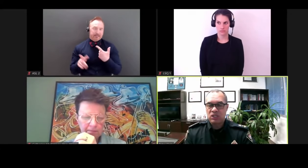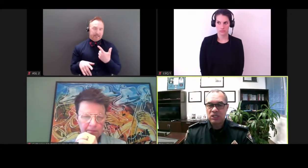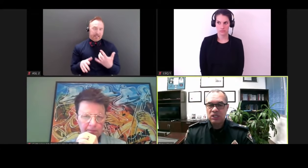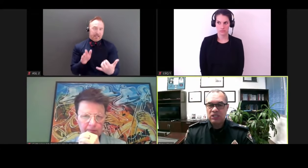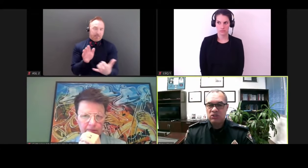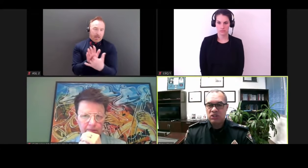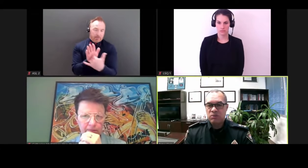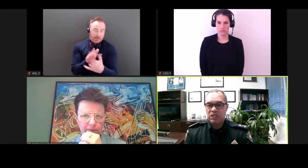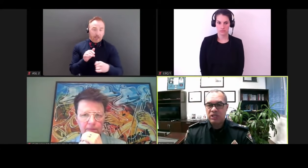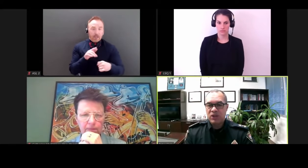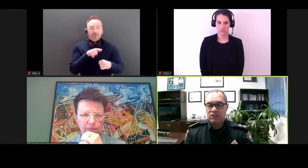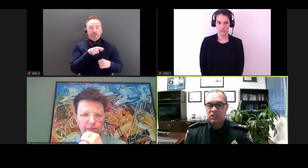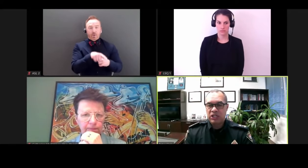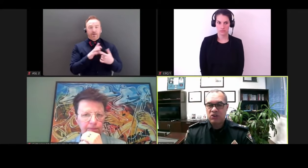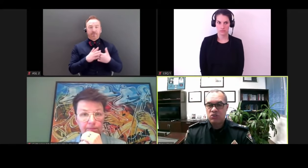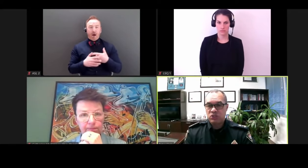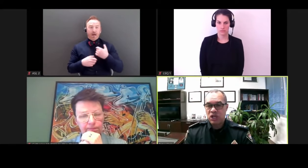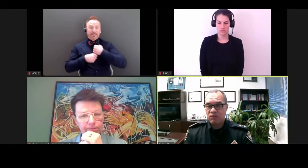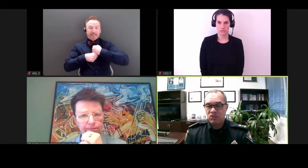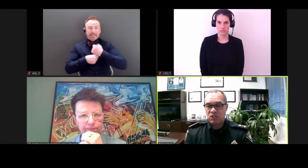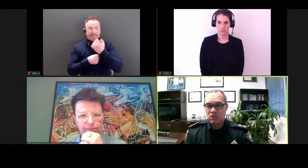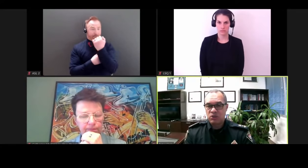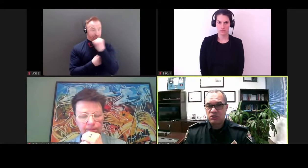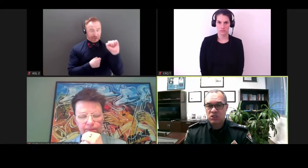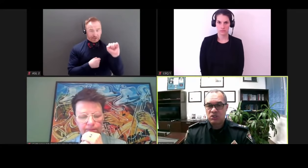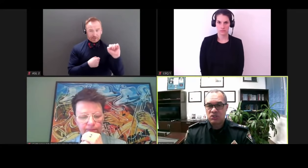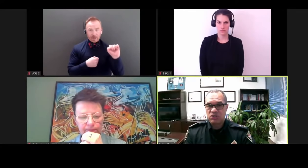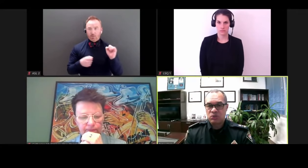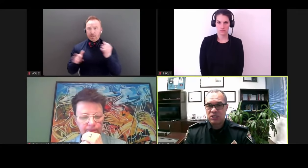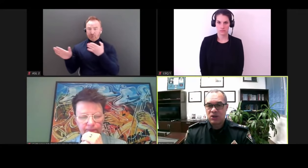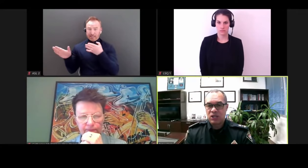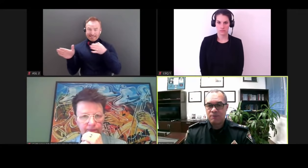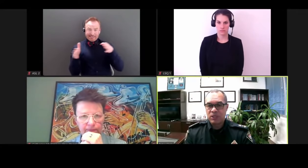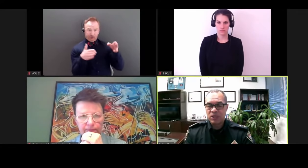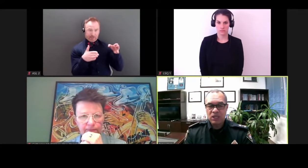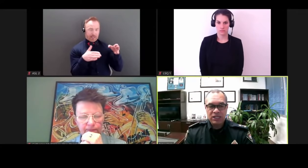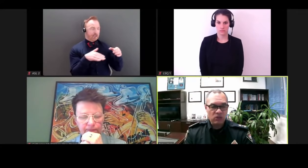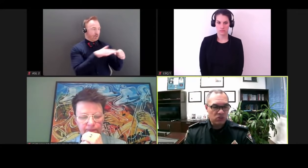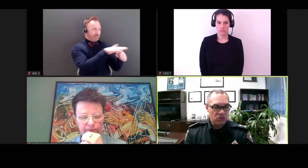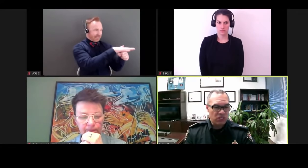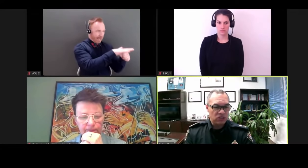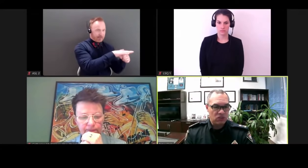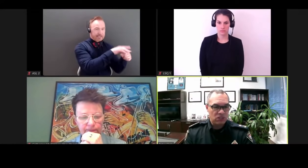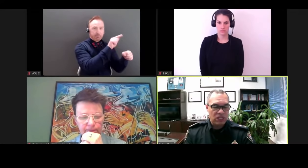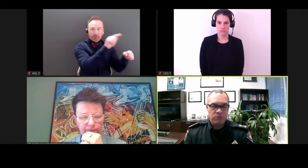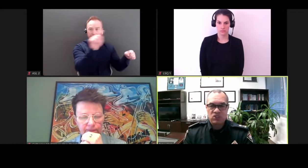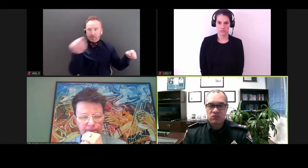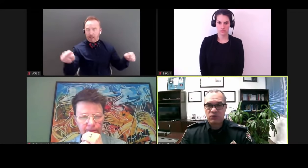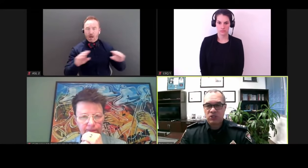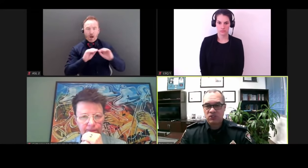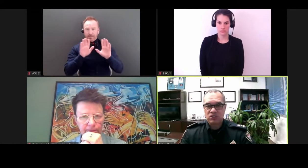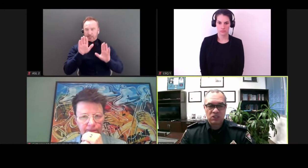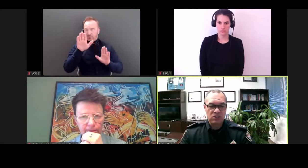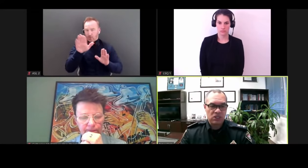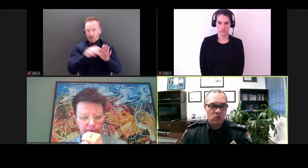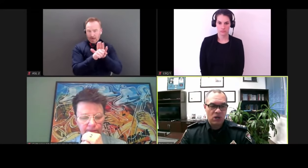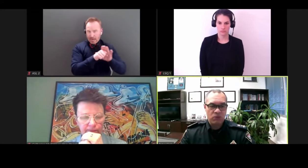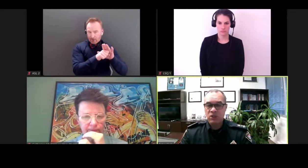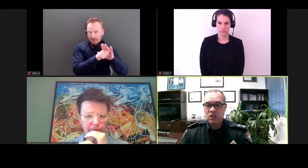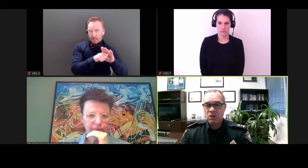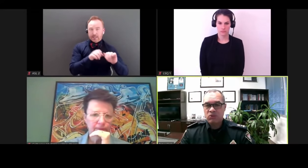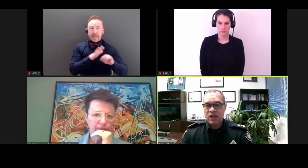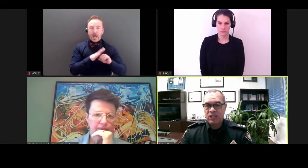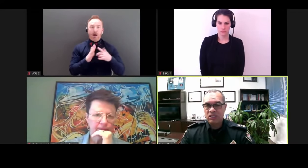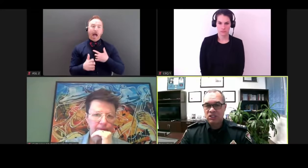demonstration into the immediately affected areas, which obviously includes your constituent area. And I'll turn things over to Deputy Chief Ferguson to continue on